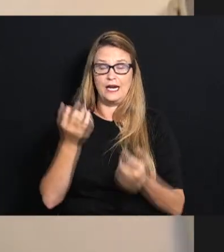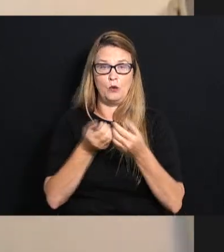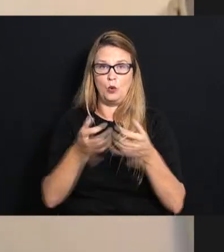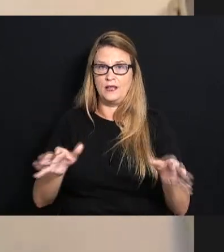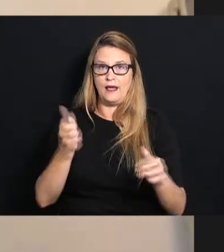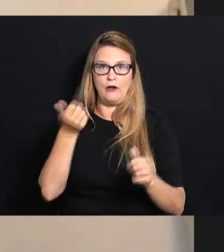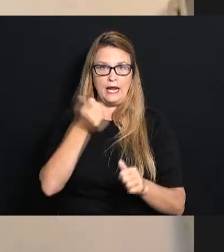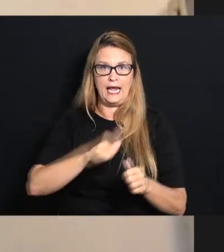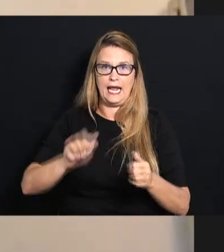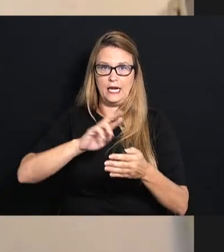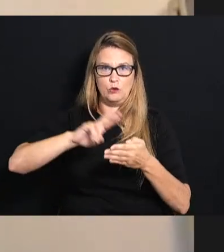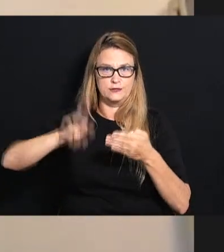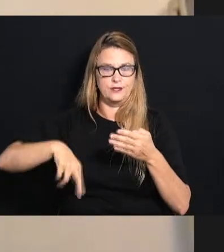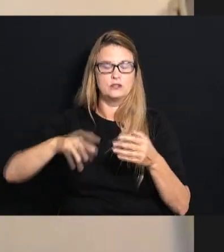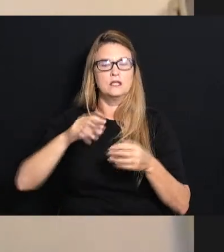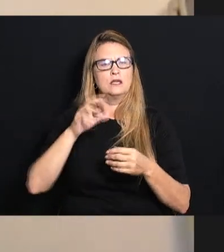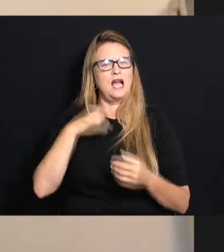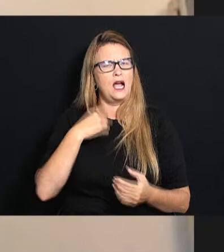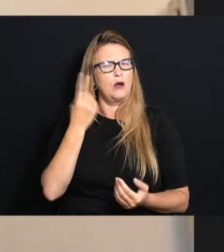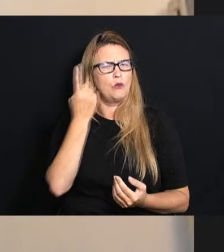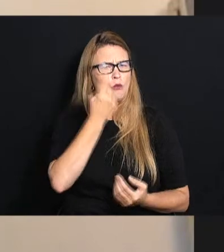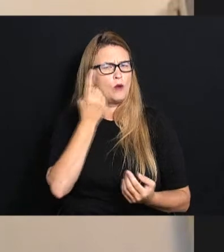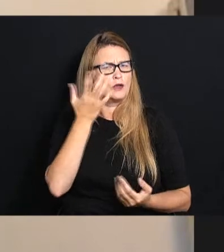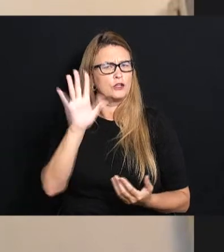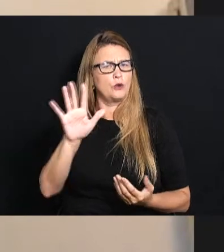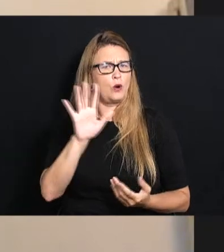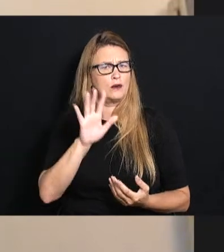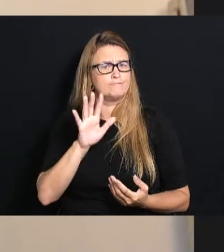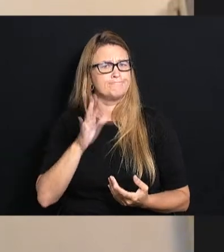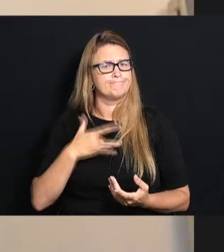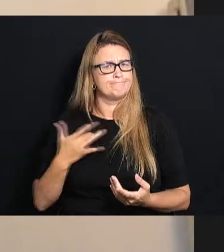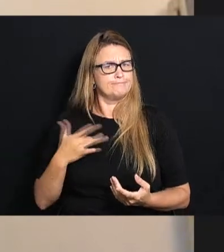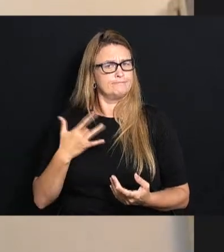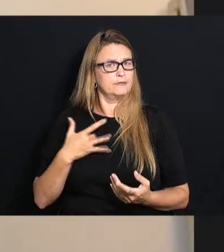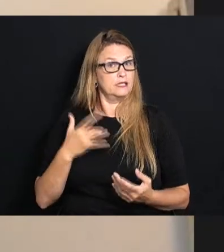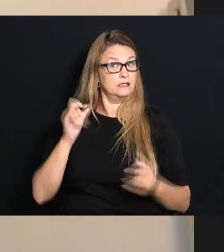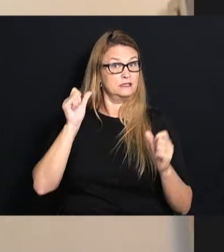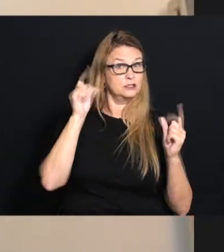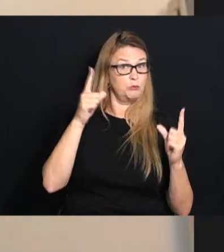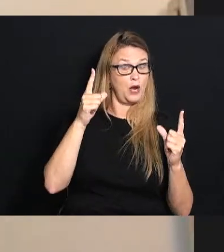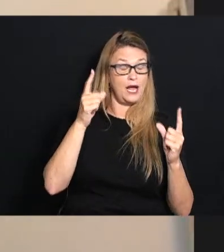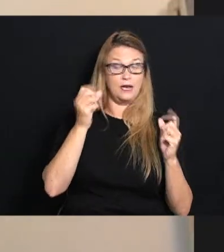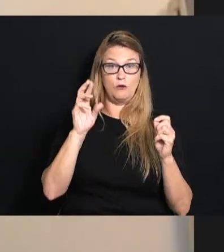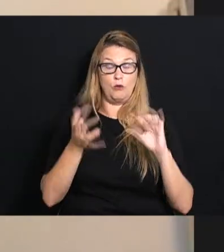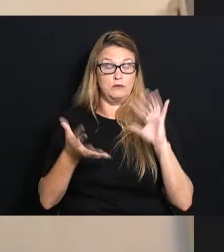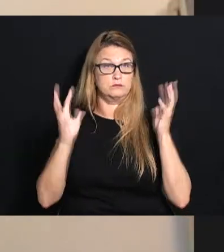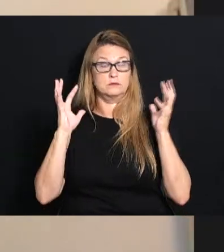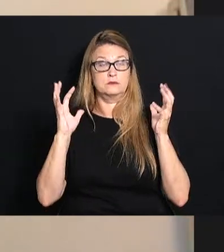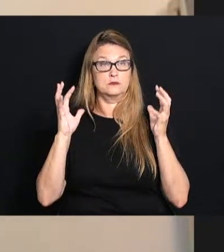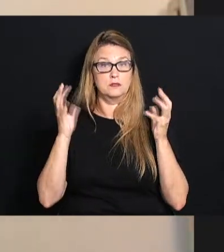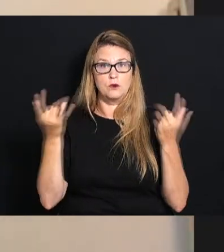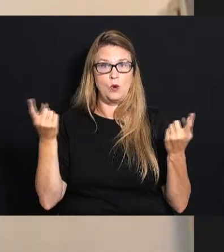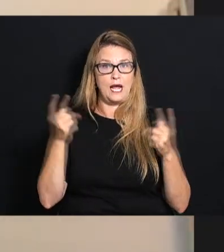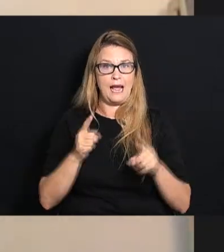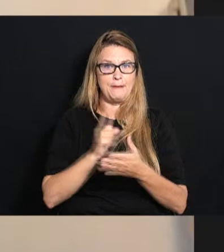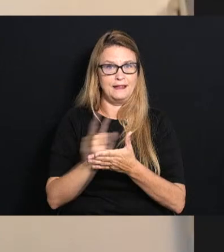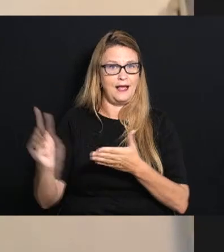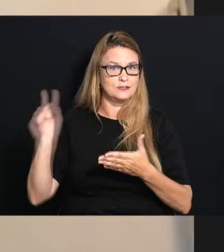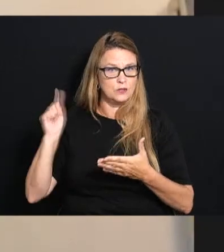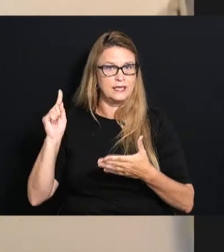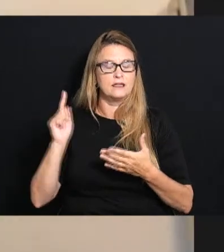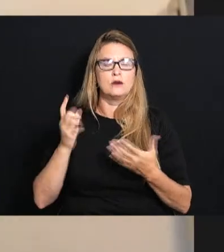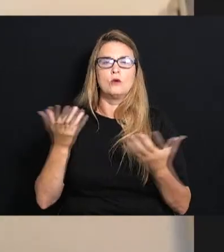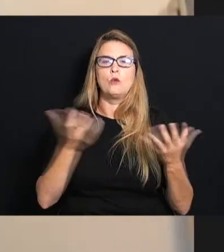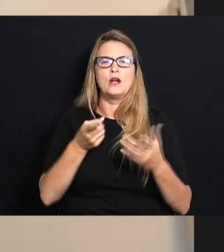results. I was wanting to get your reaction, ranging from surprised to bewildered about what happened last week, and also what you